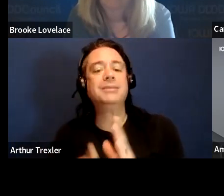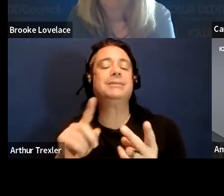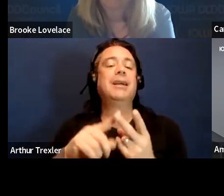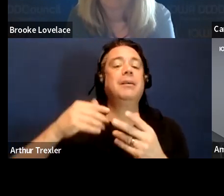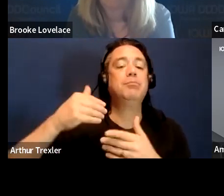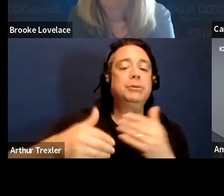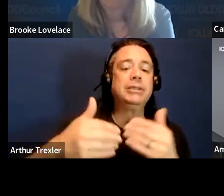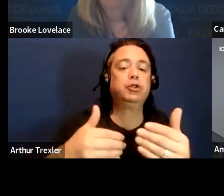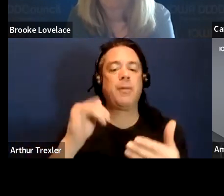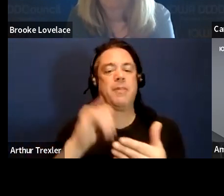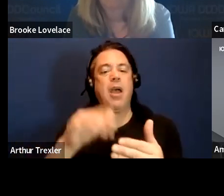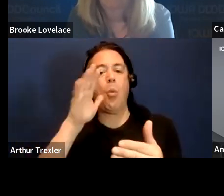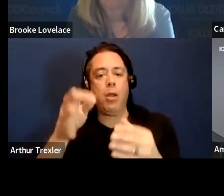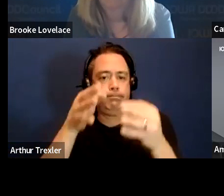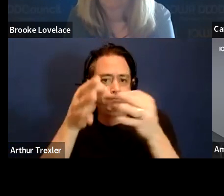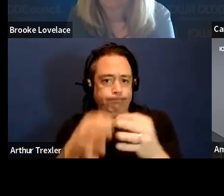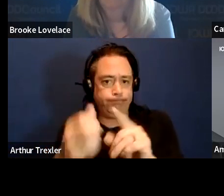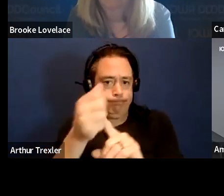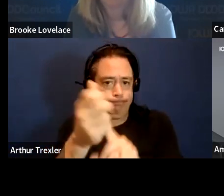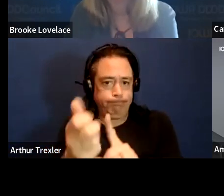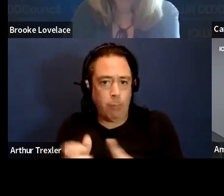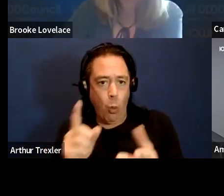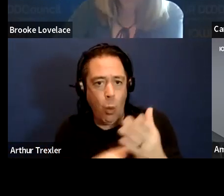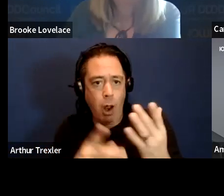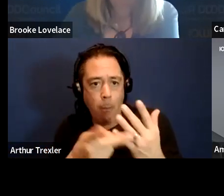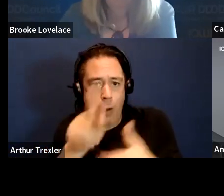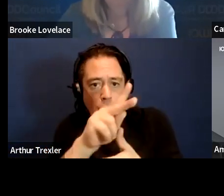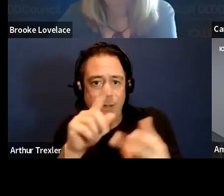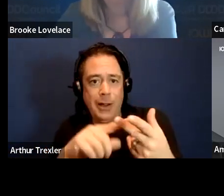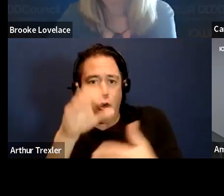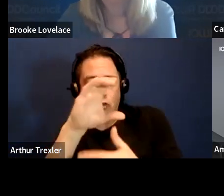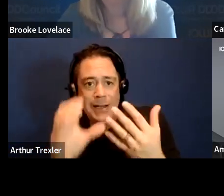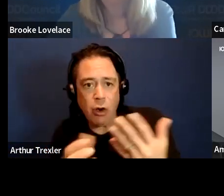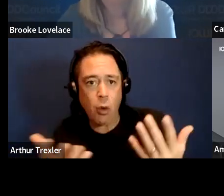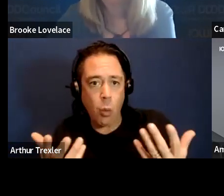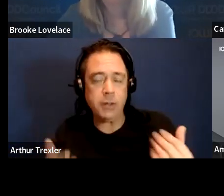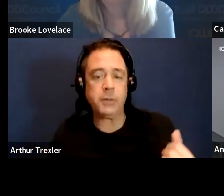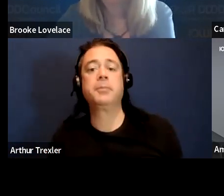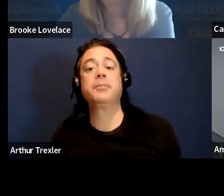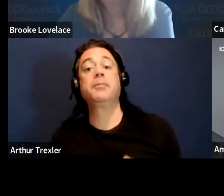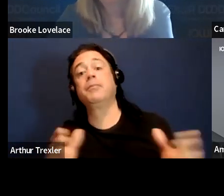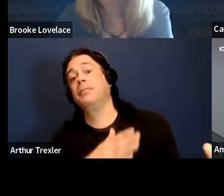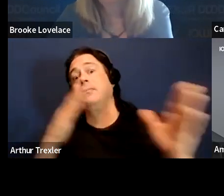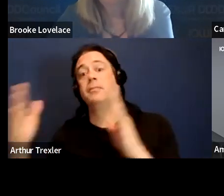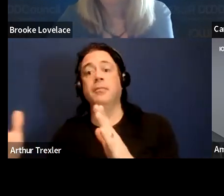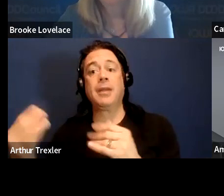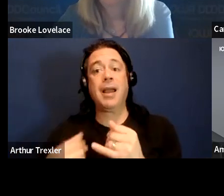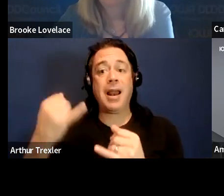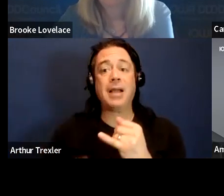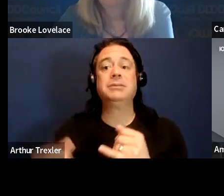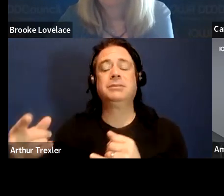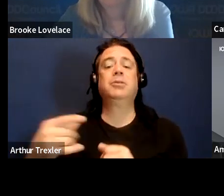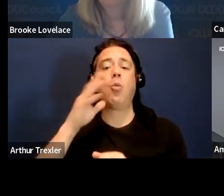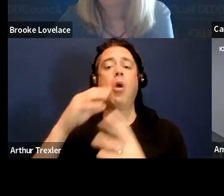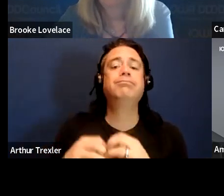that define prioritization criteria. And the last activity we'll be working towards is developing